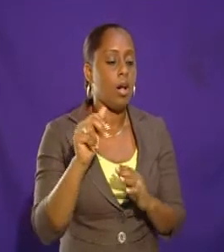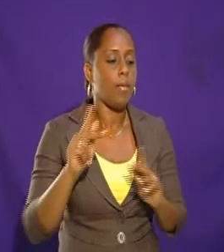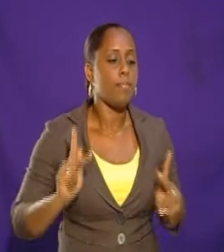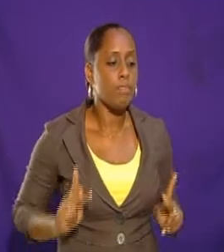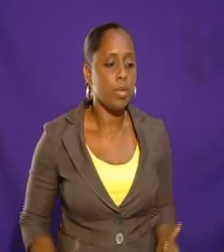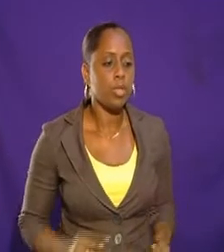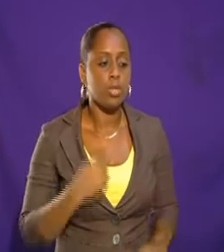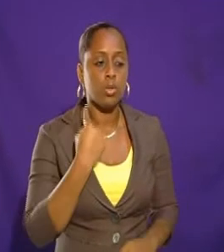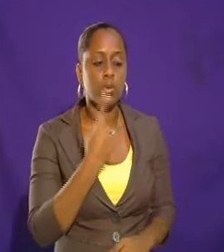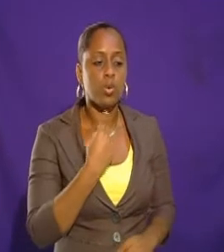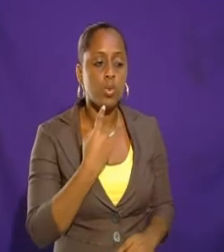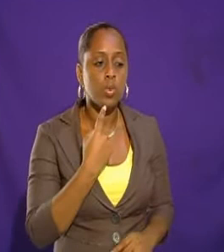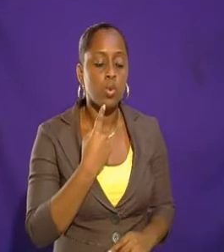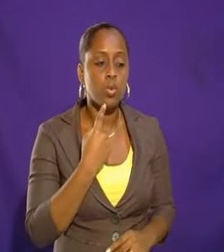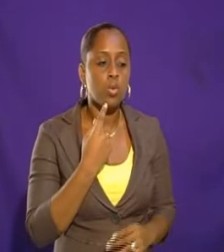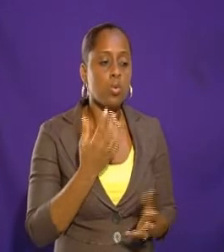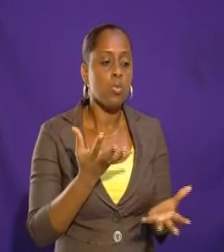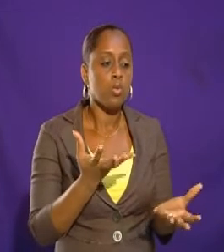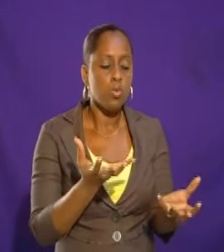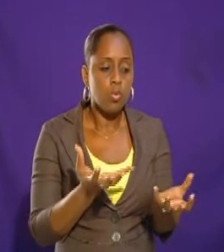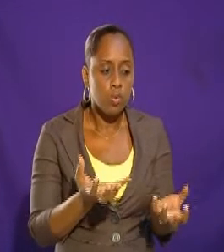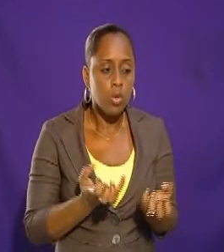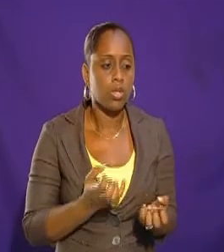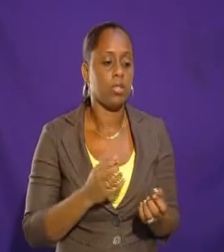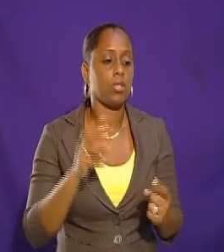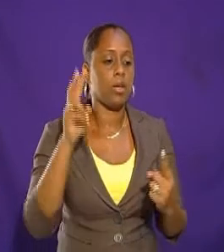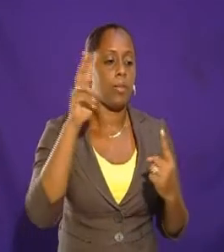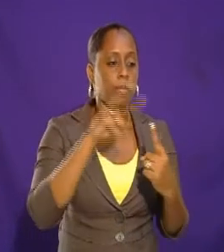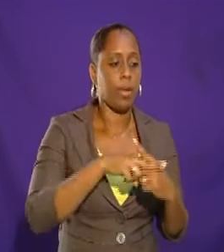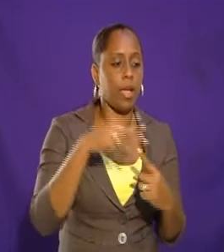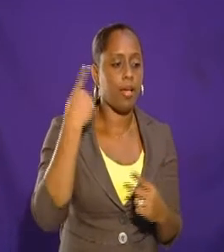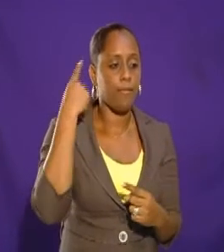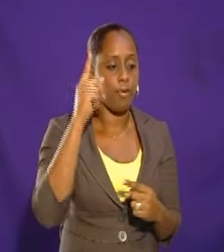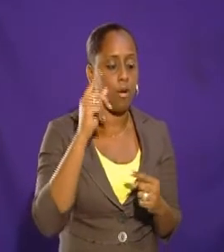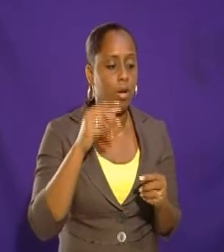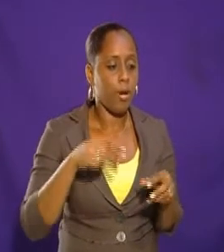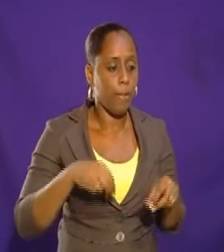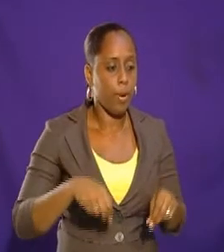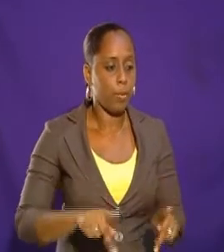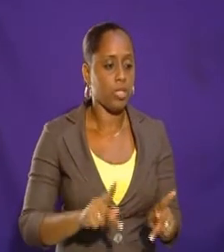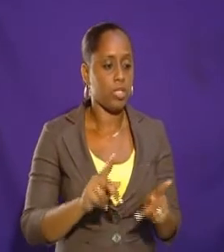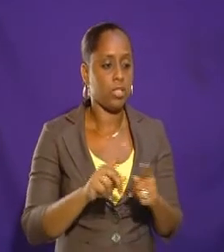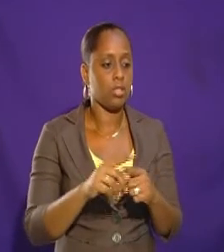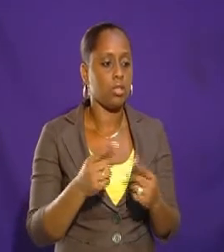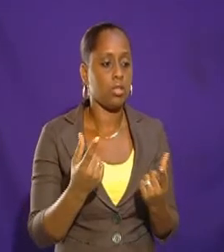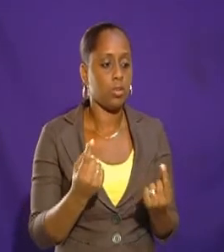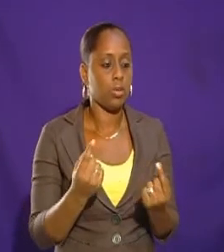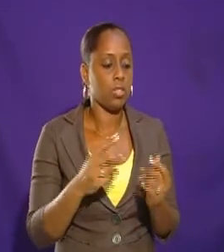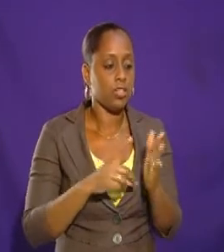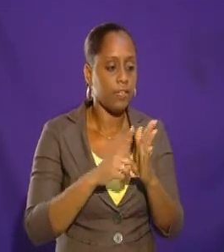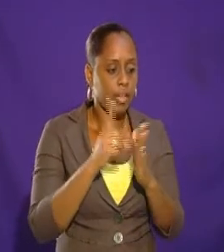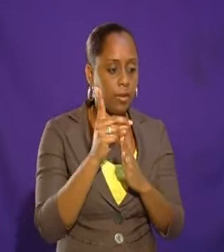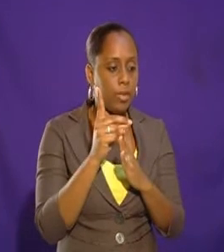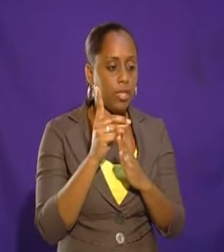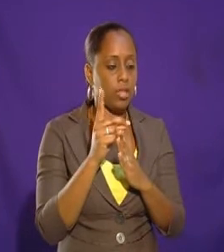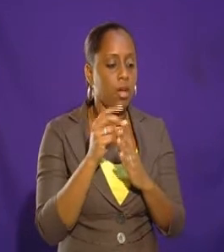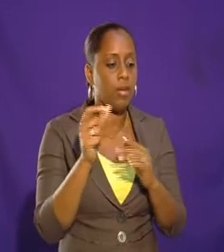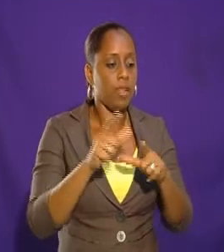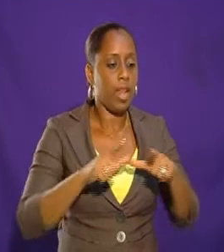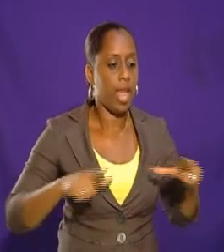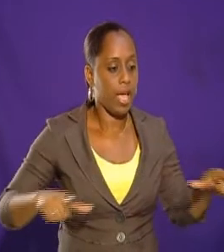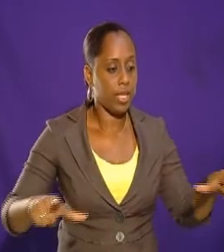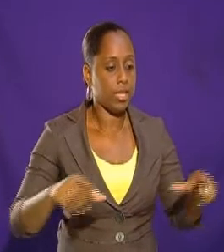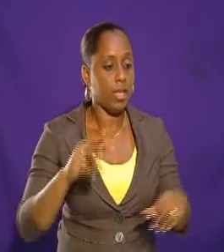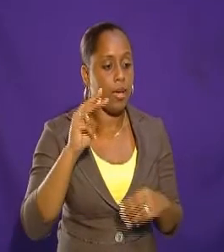a person who intends to apply for permission to undertake the development of land may apply to the Physical